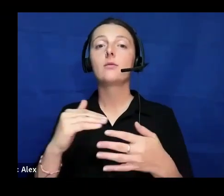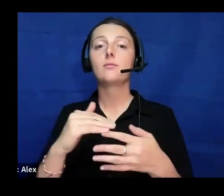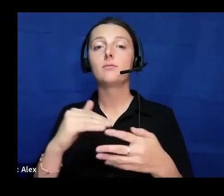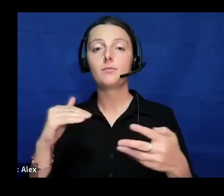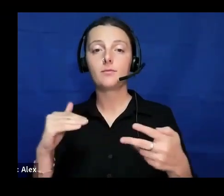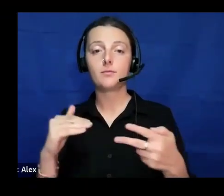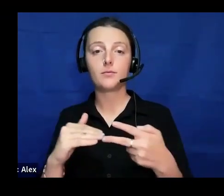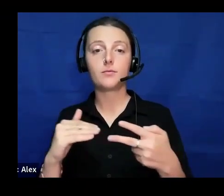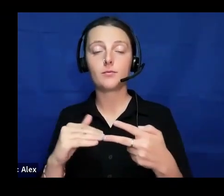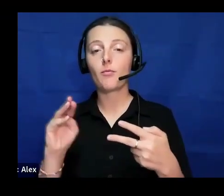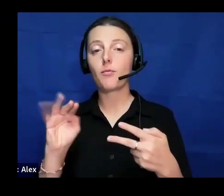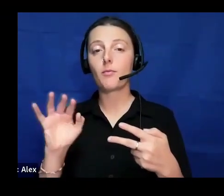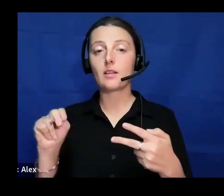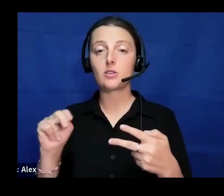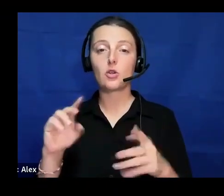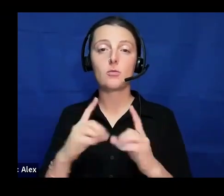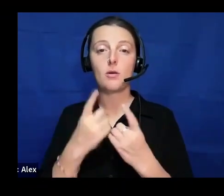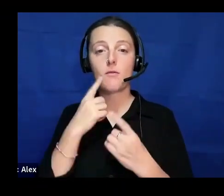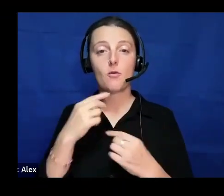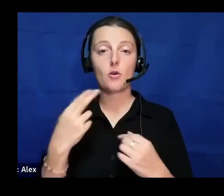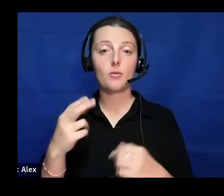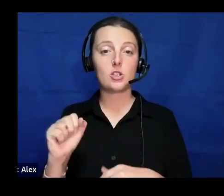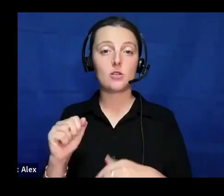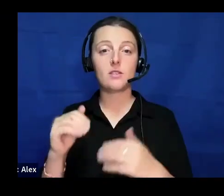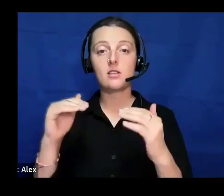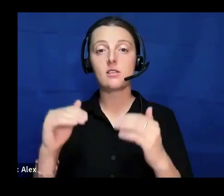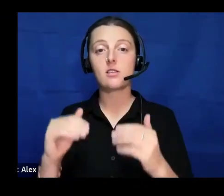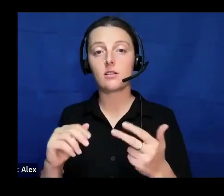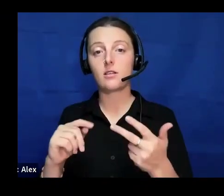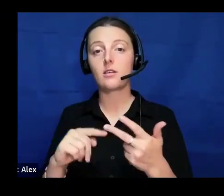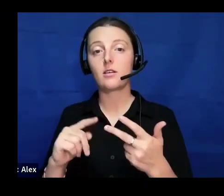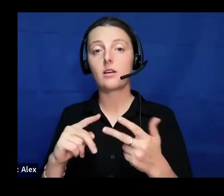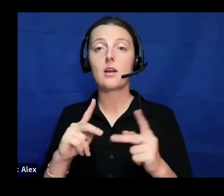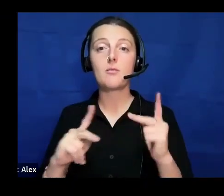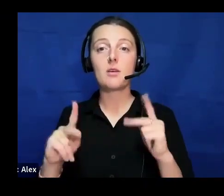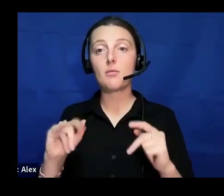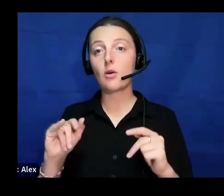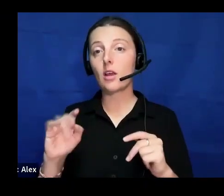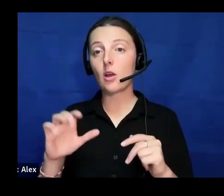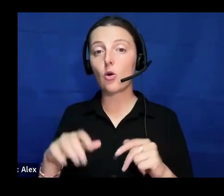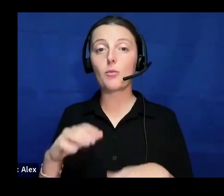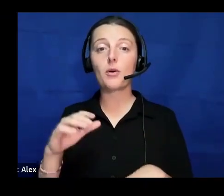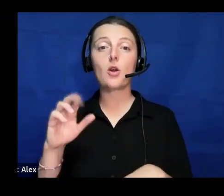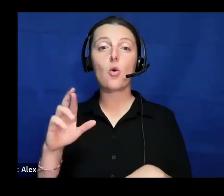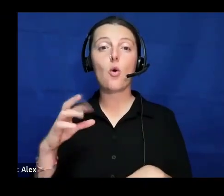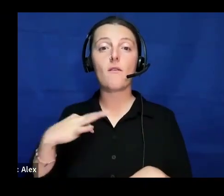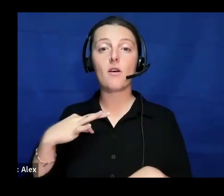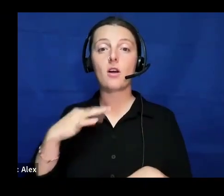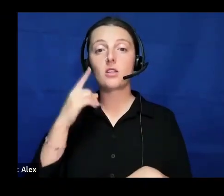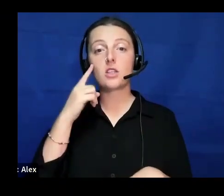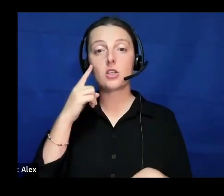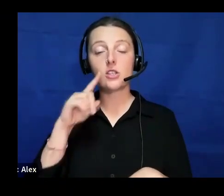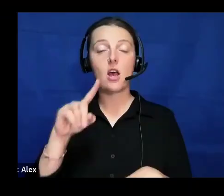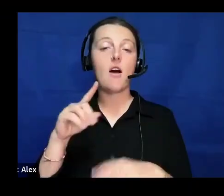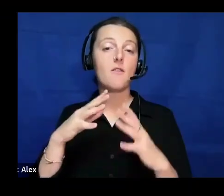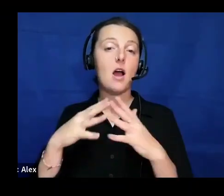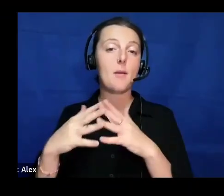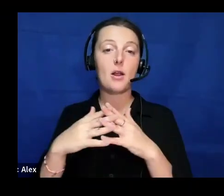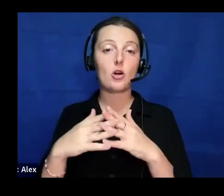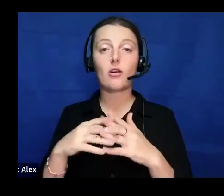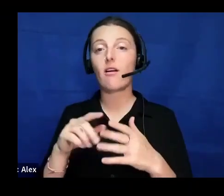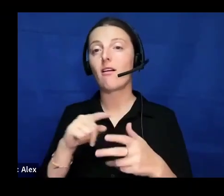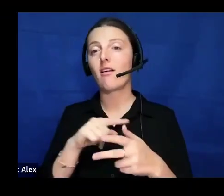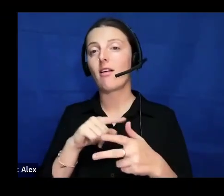and education. And then People Incorporated or Volunteers of America have some community mental health centers around